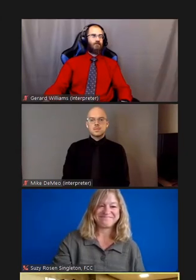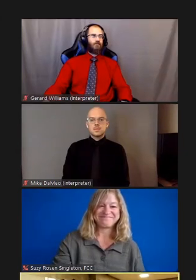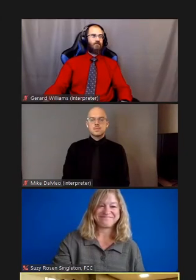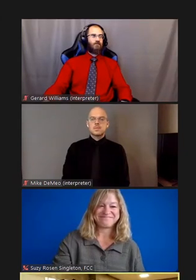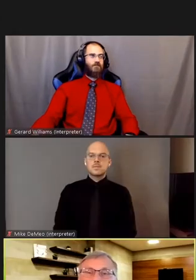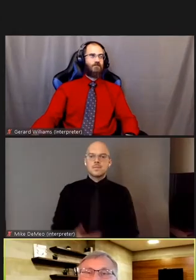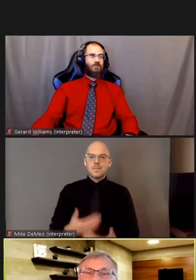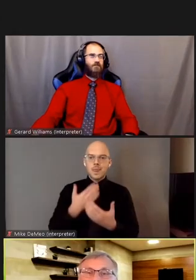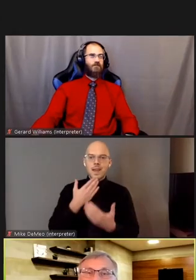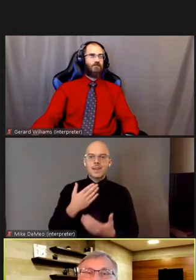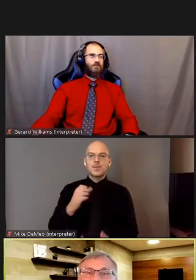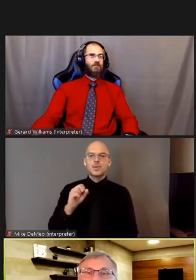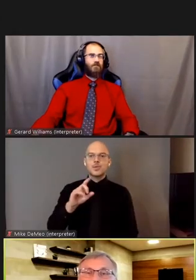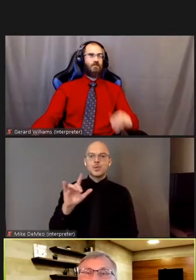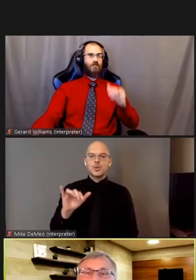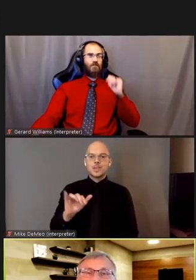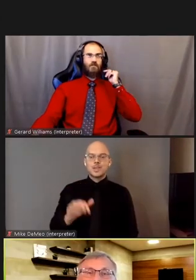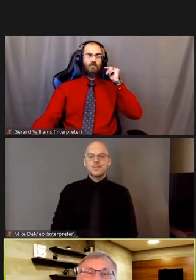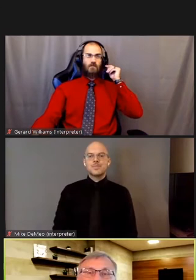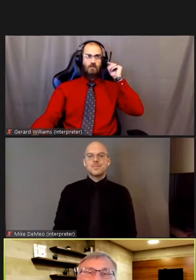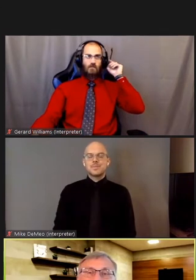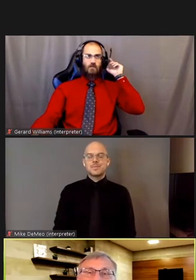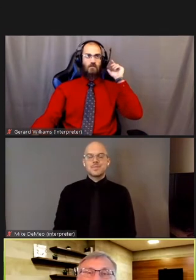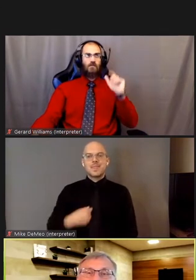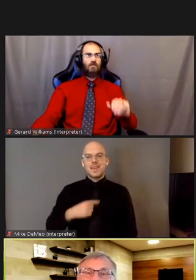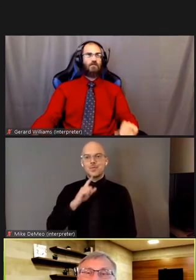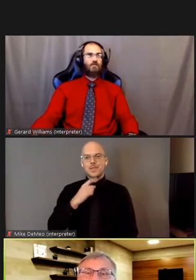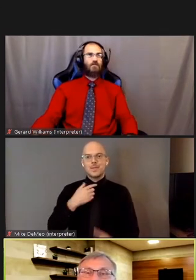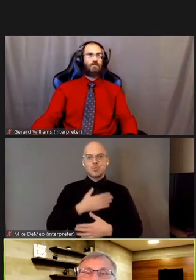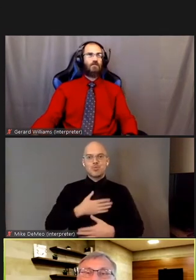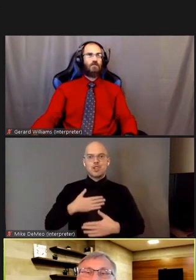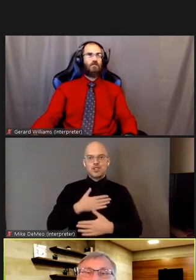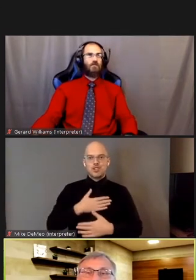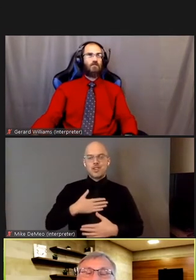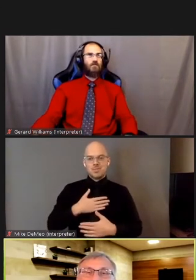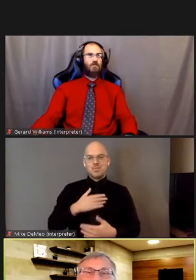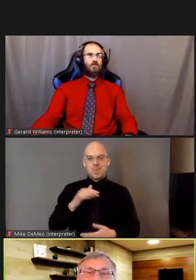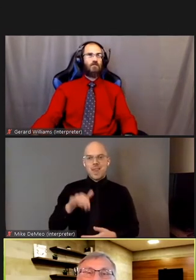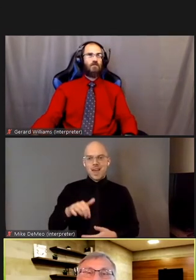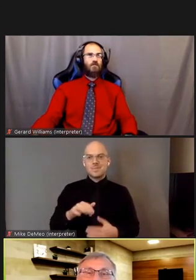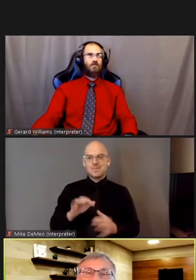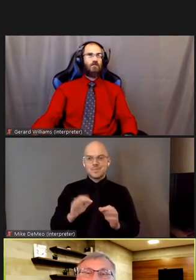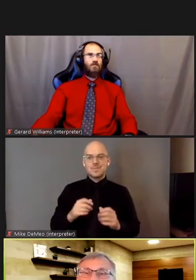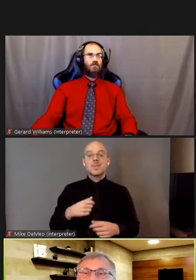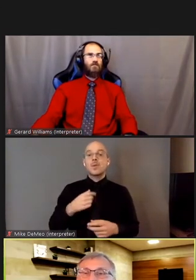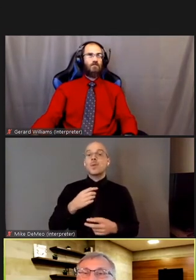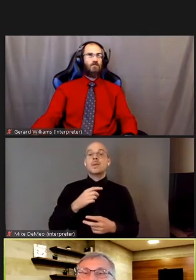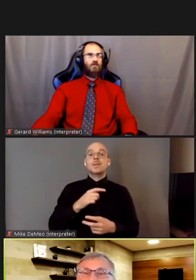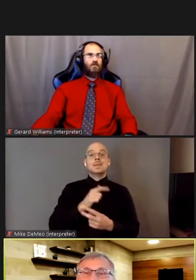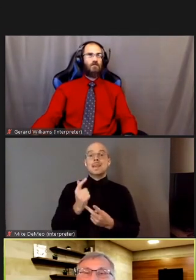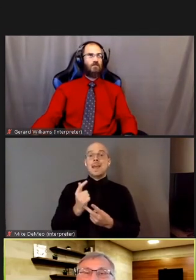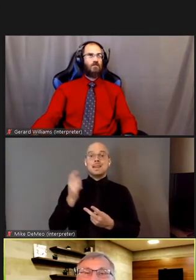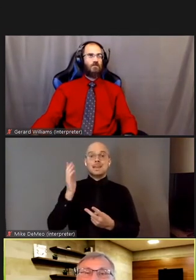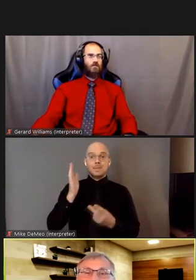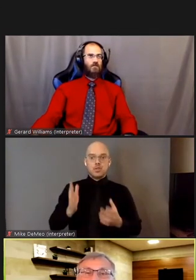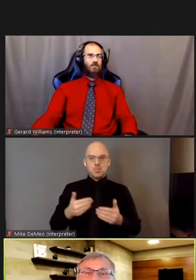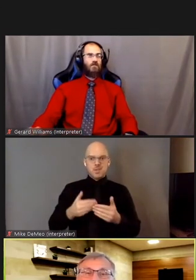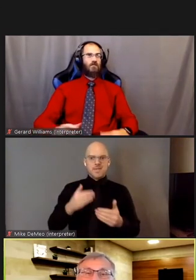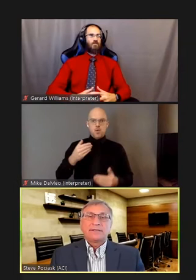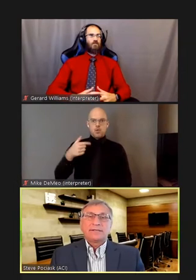Thank you, Susie. I really appreciate that. So the next speaker, before we go to